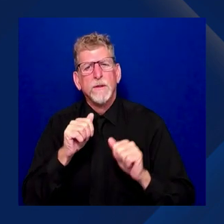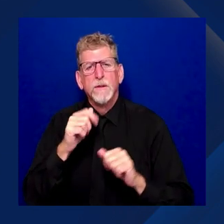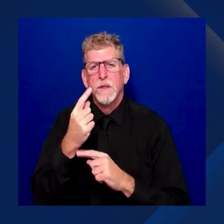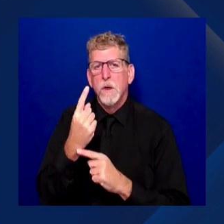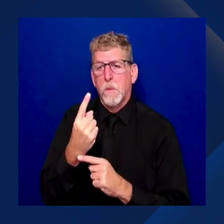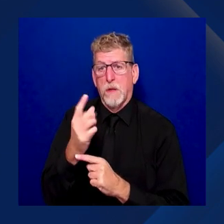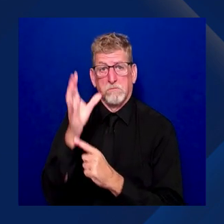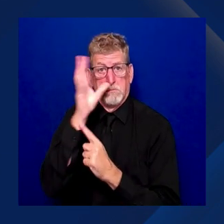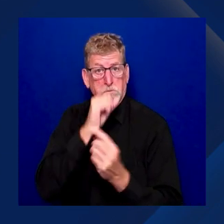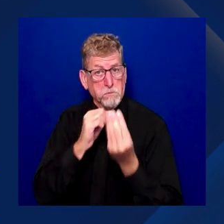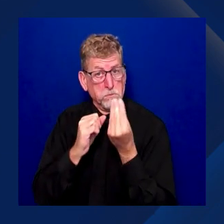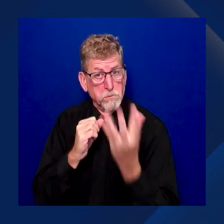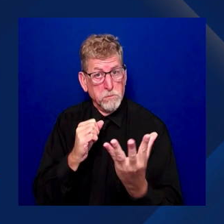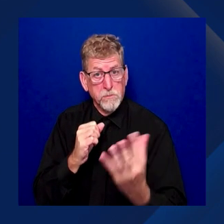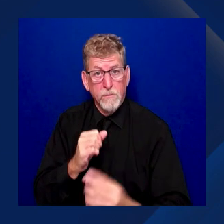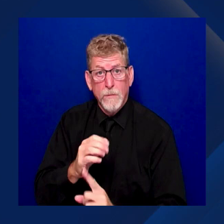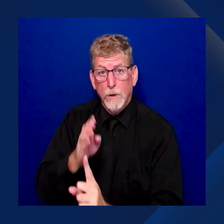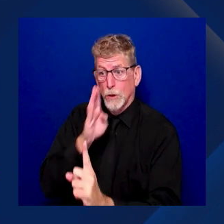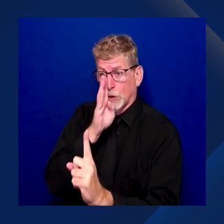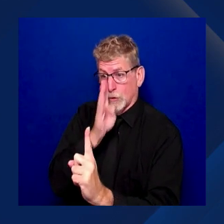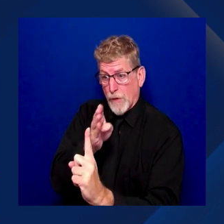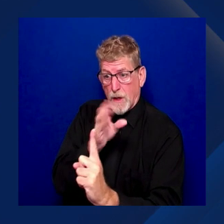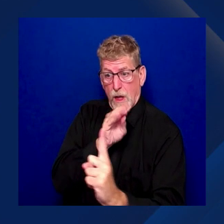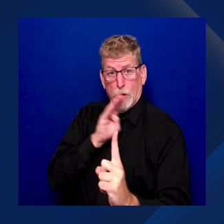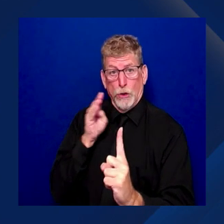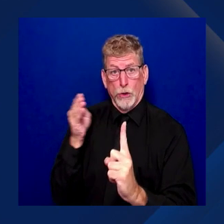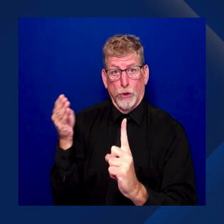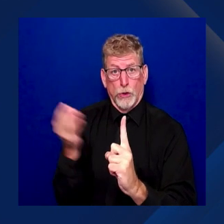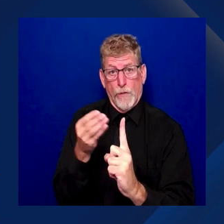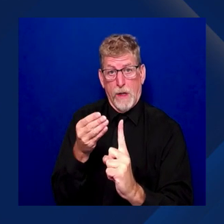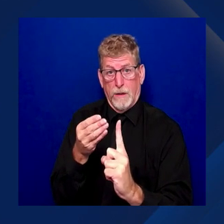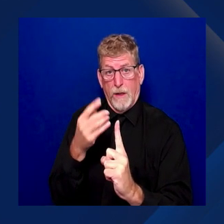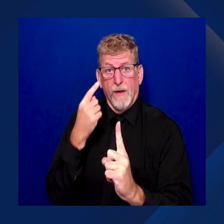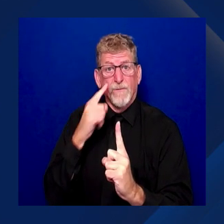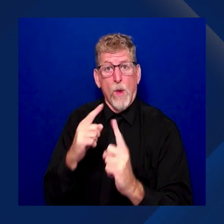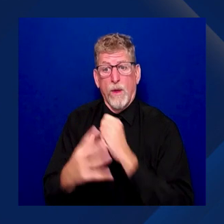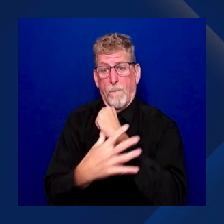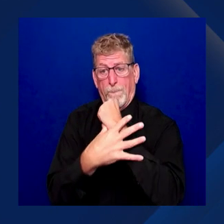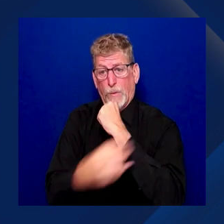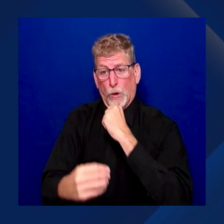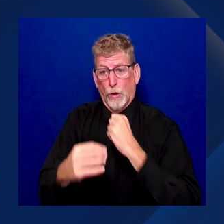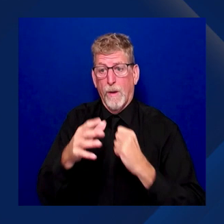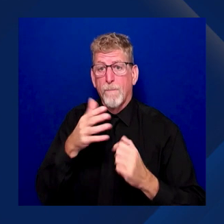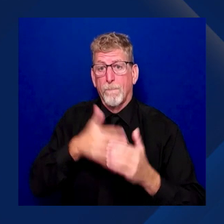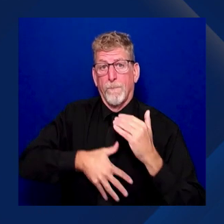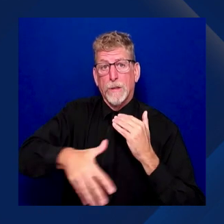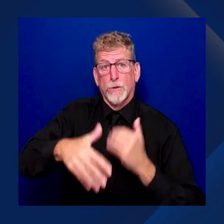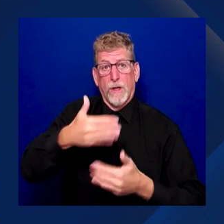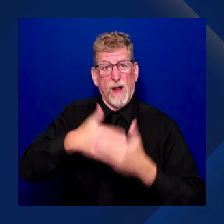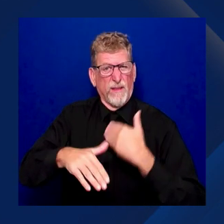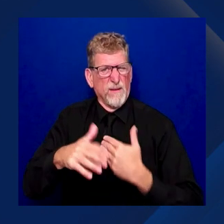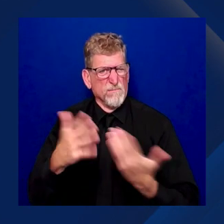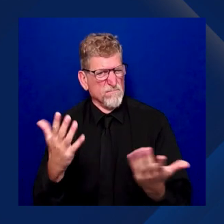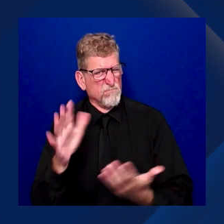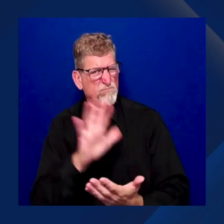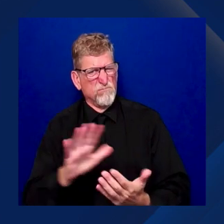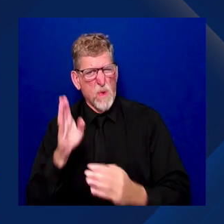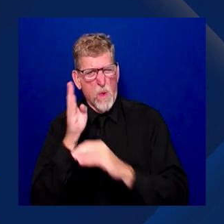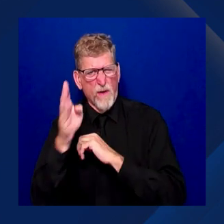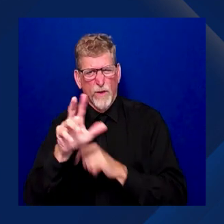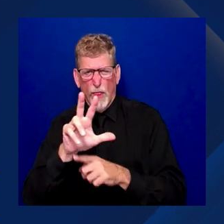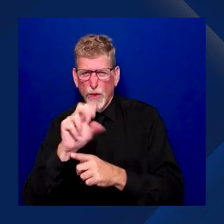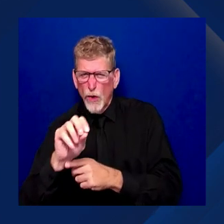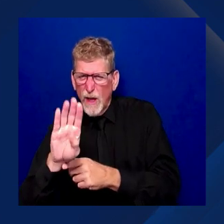indirect cost of poor maternal health care could total more than $30 billion,